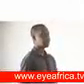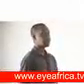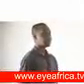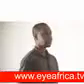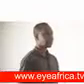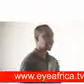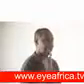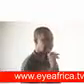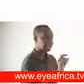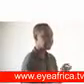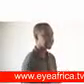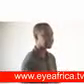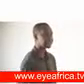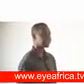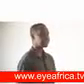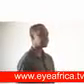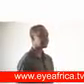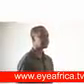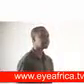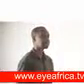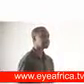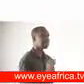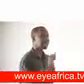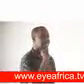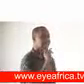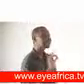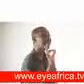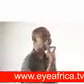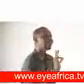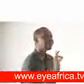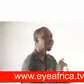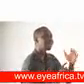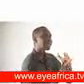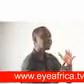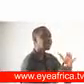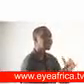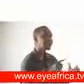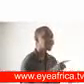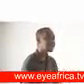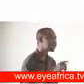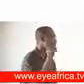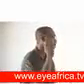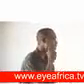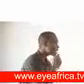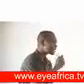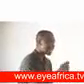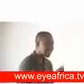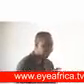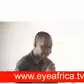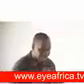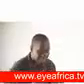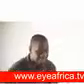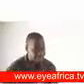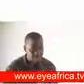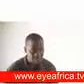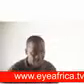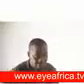and it states, it is very important that you date every letter you write.